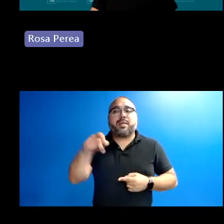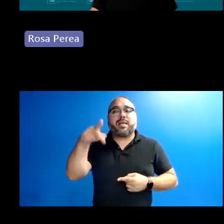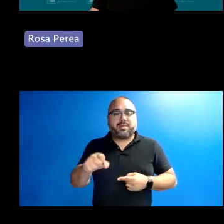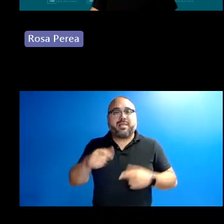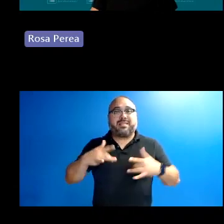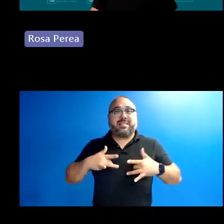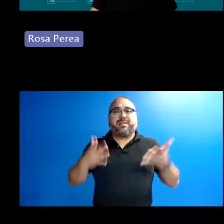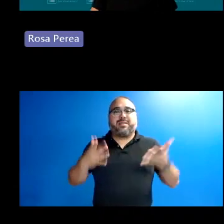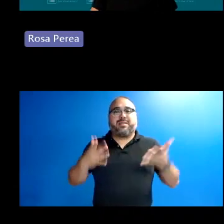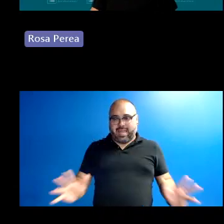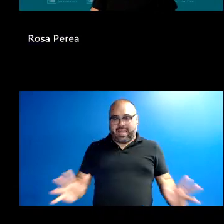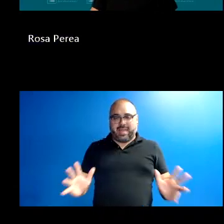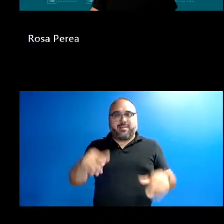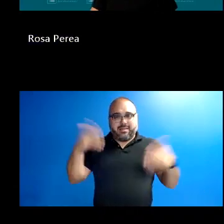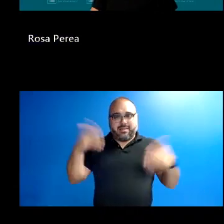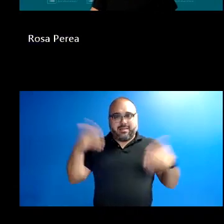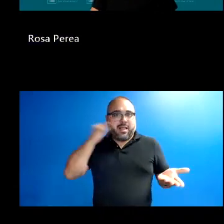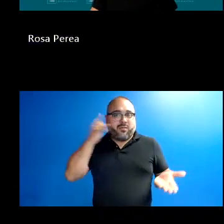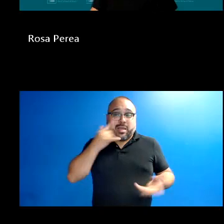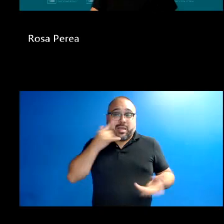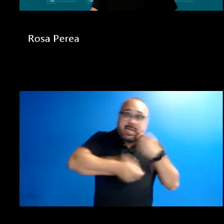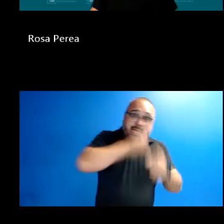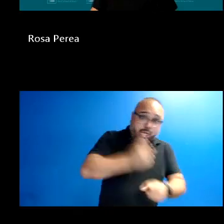be years or decades?